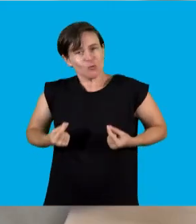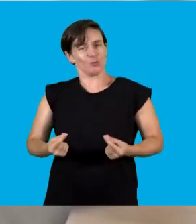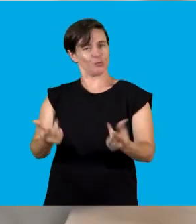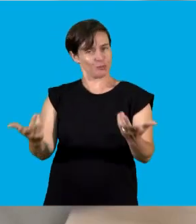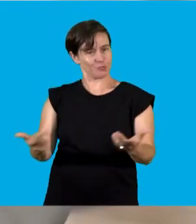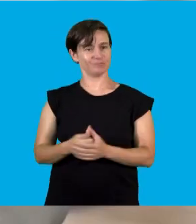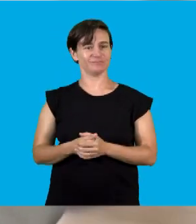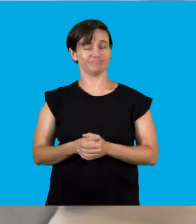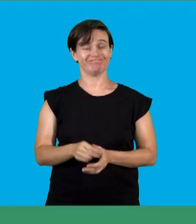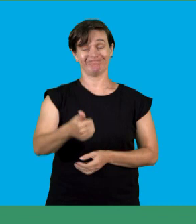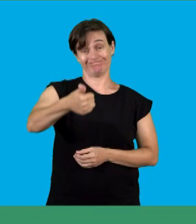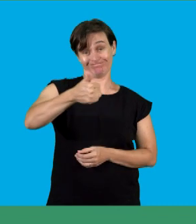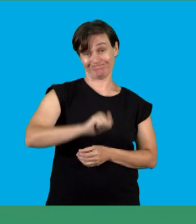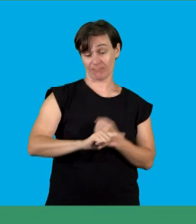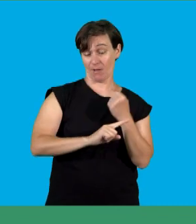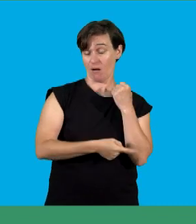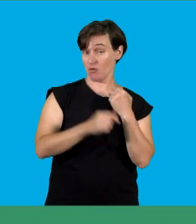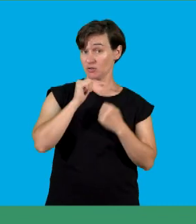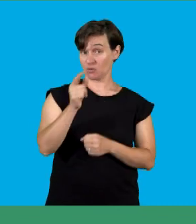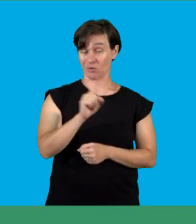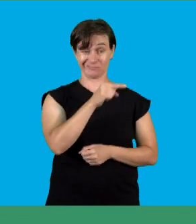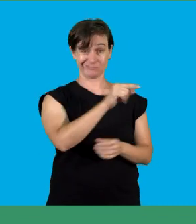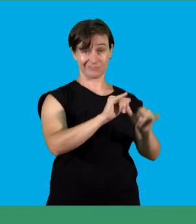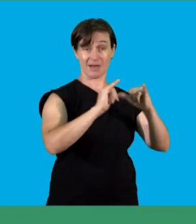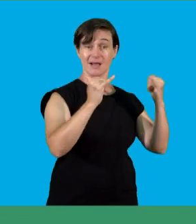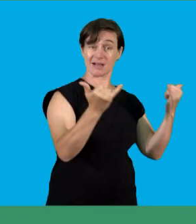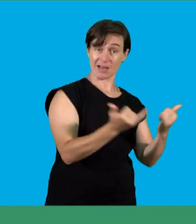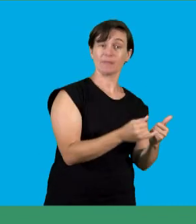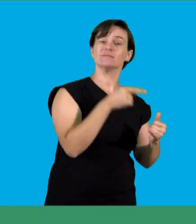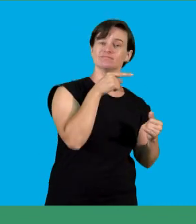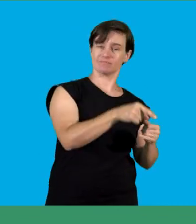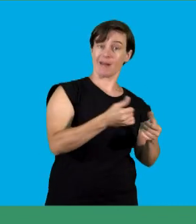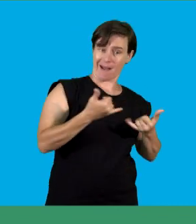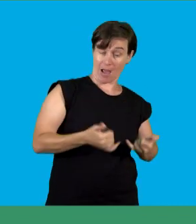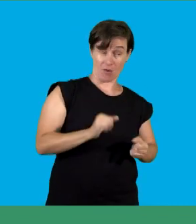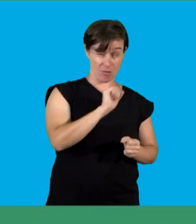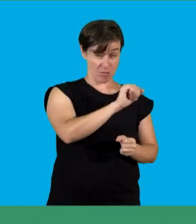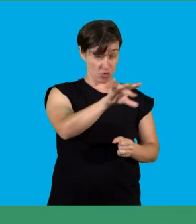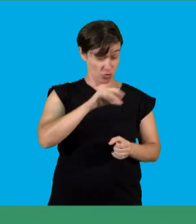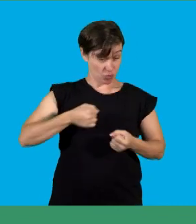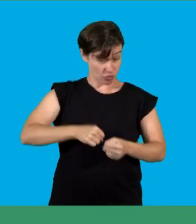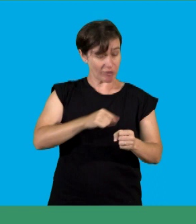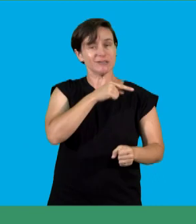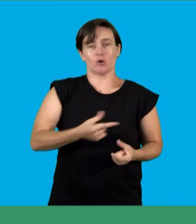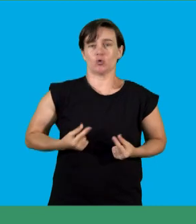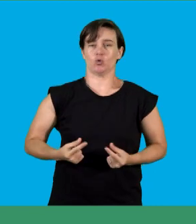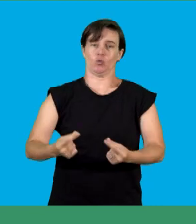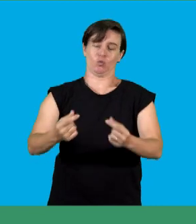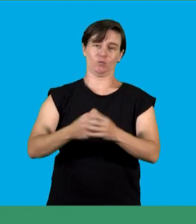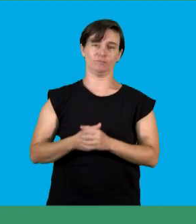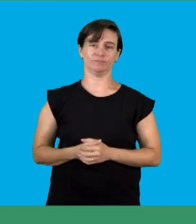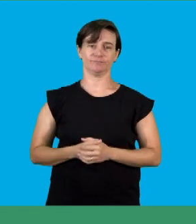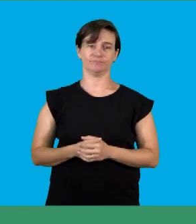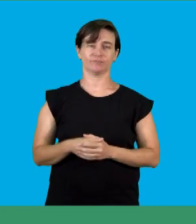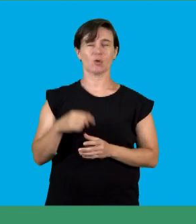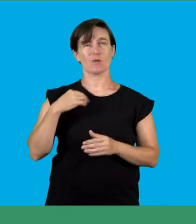practice. So it says here, MAP manufacturers put their strategy into action. So which is one of the problem solving steps.